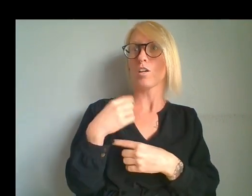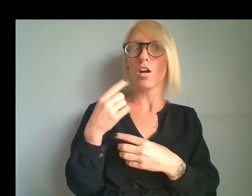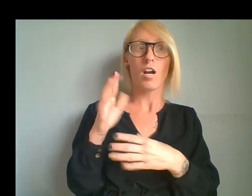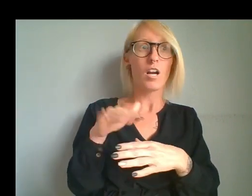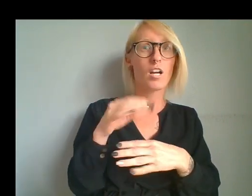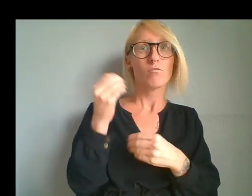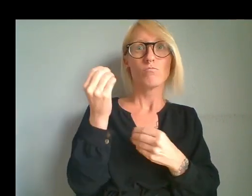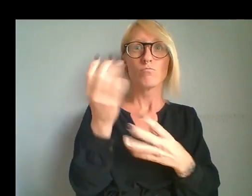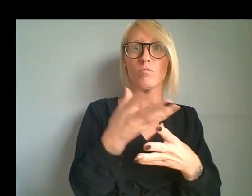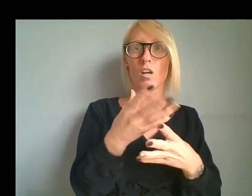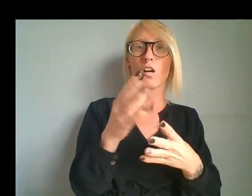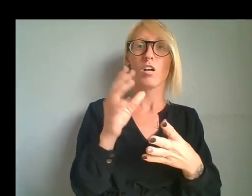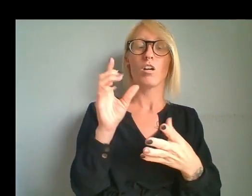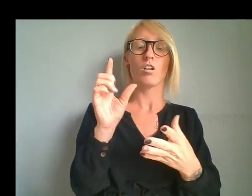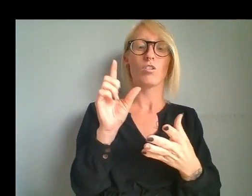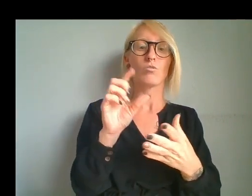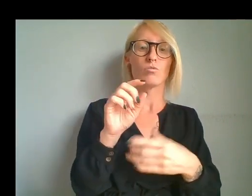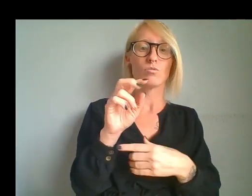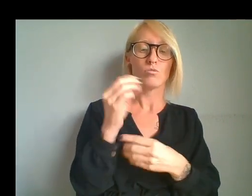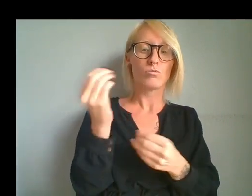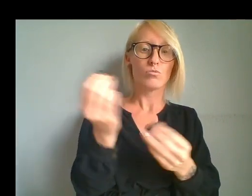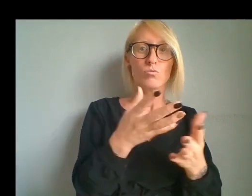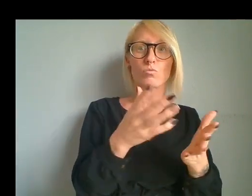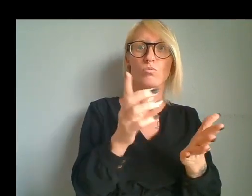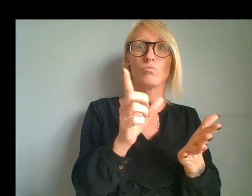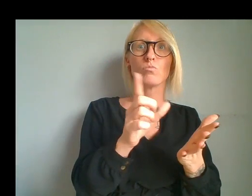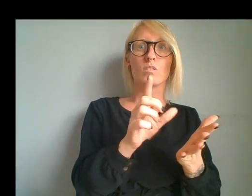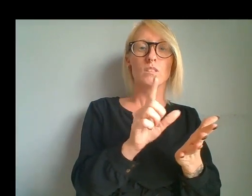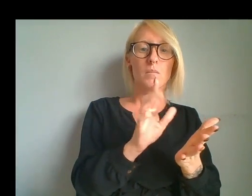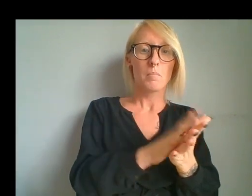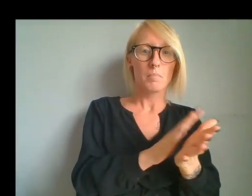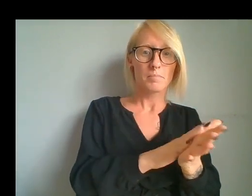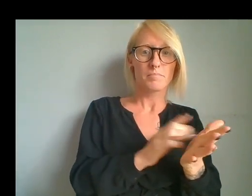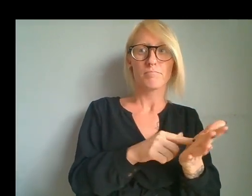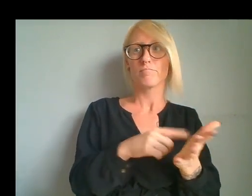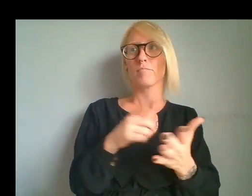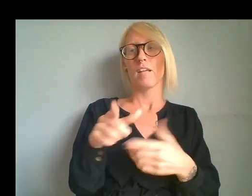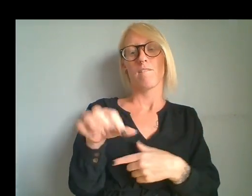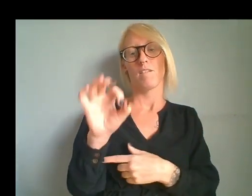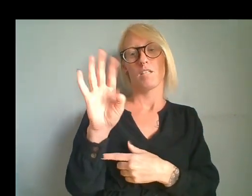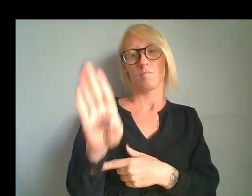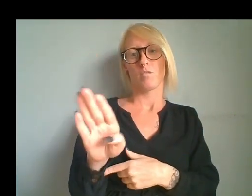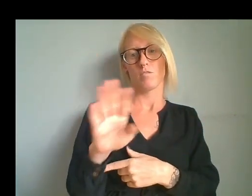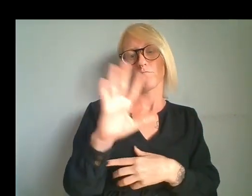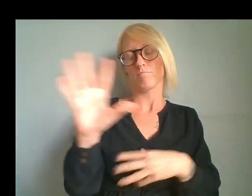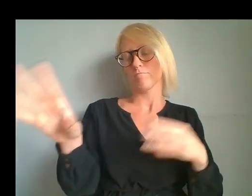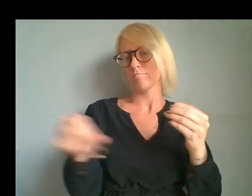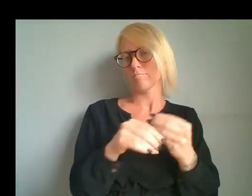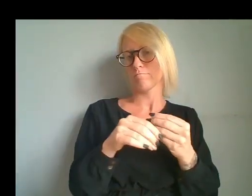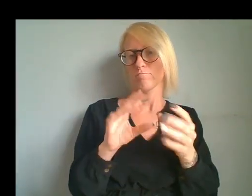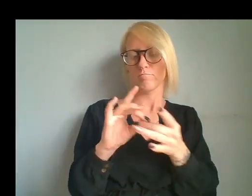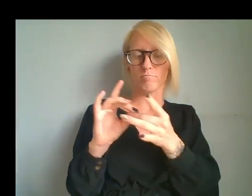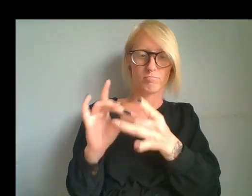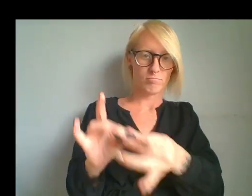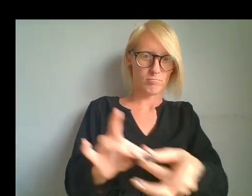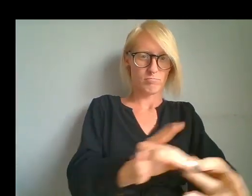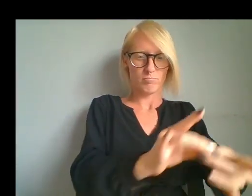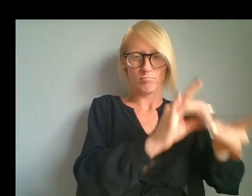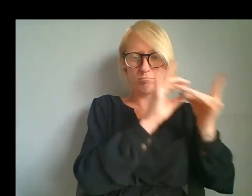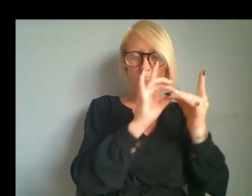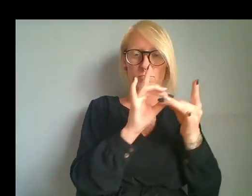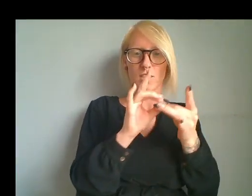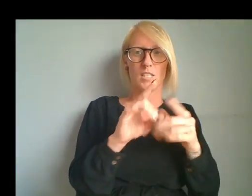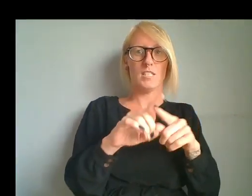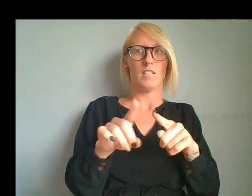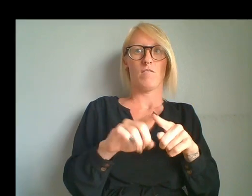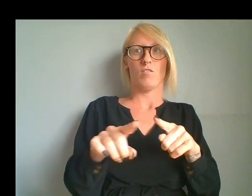also, talking to people on Twitter. You can find us on Facebook. So these tools can all integrate, so there is a way for people to find you. They